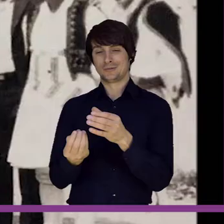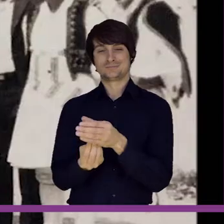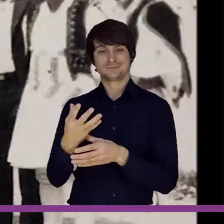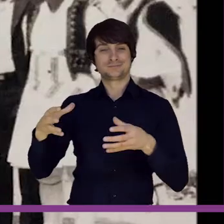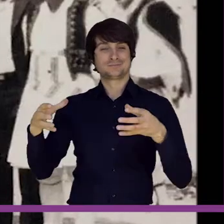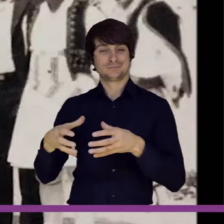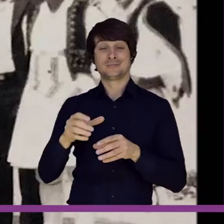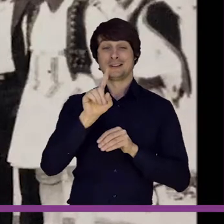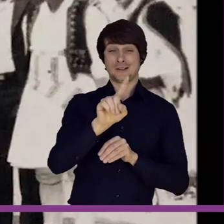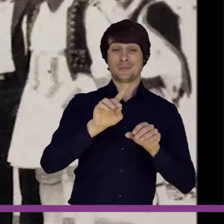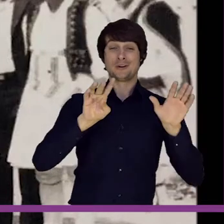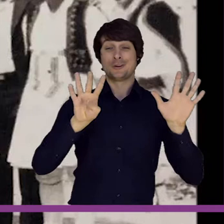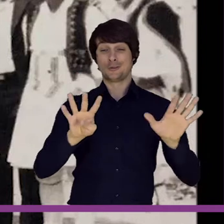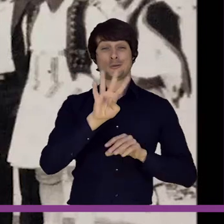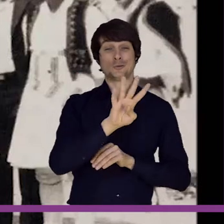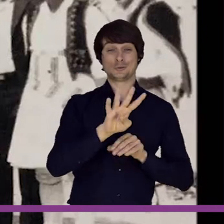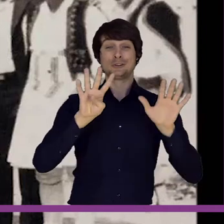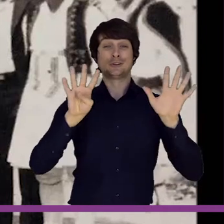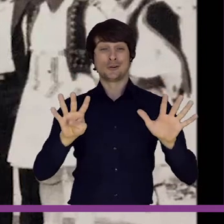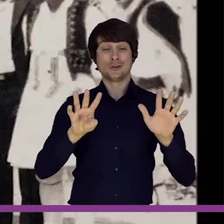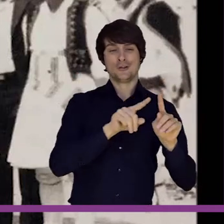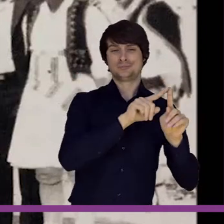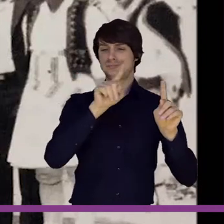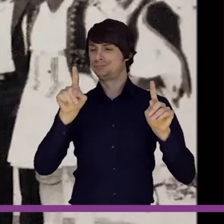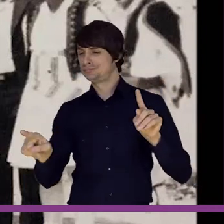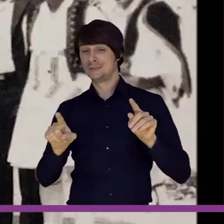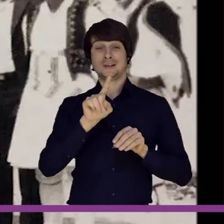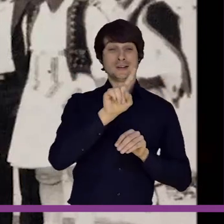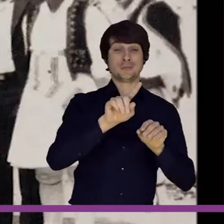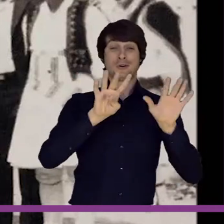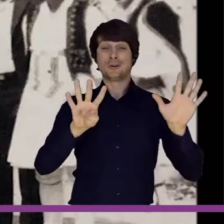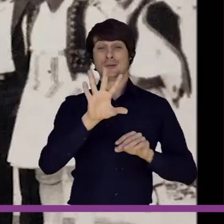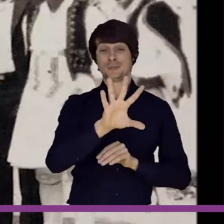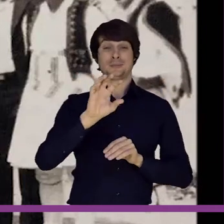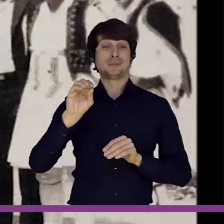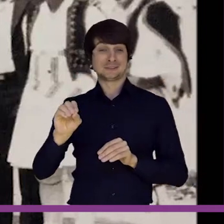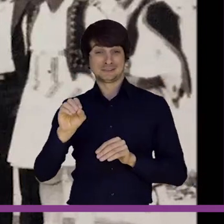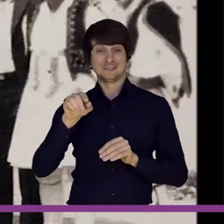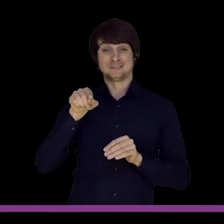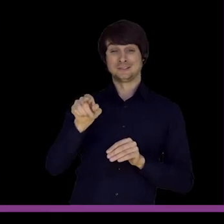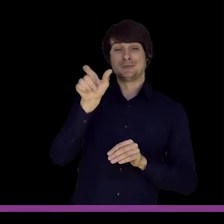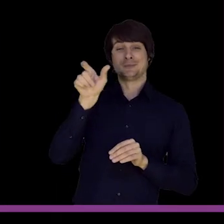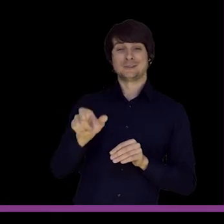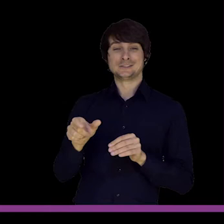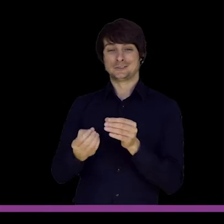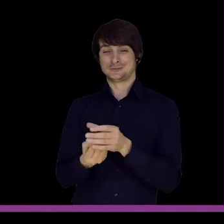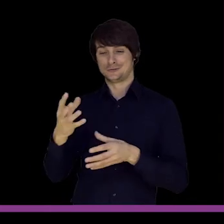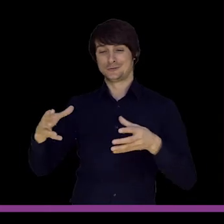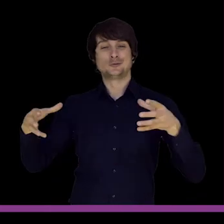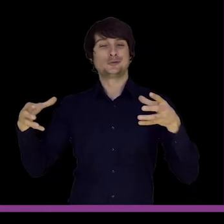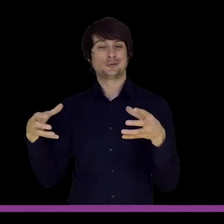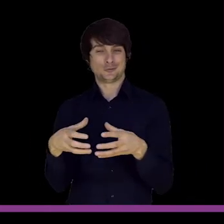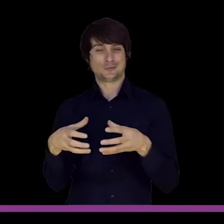1949-1950 with Dimitar Varfi as leader of Himara polyphonic group. Other names like Andrea Balla, Panayot